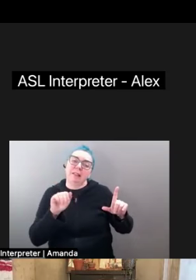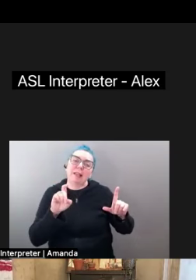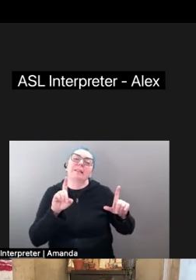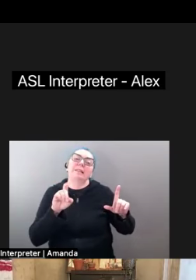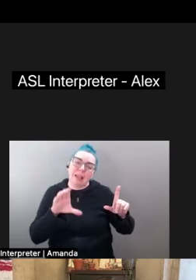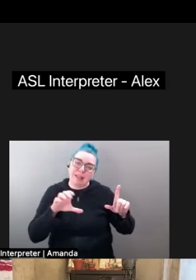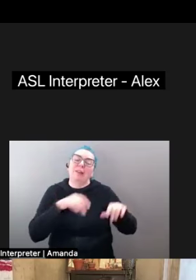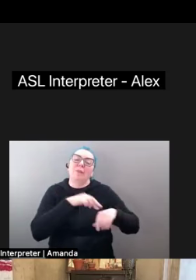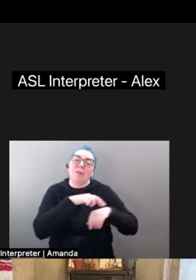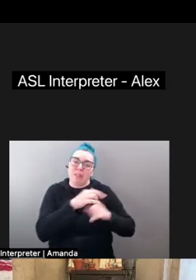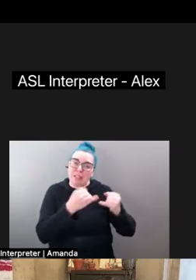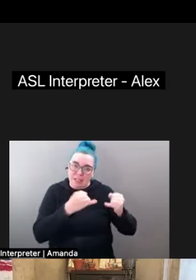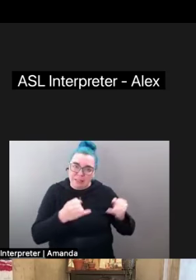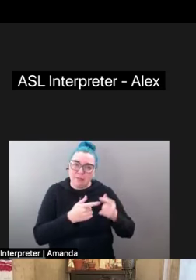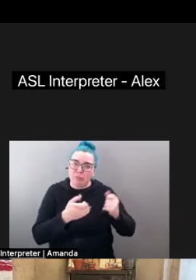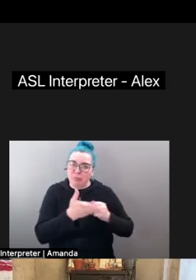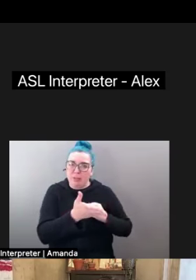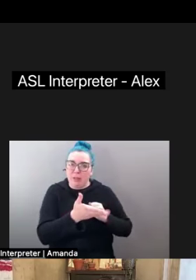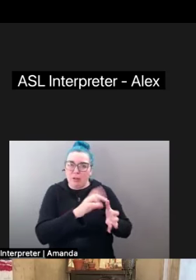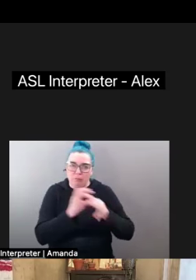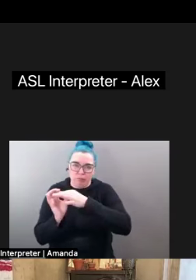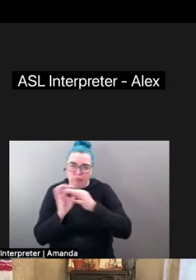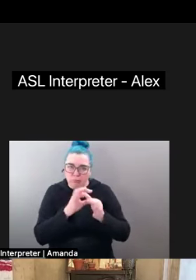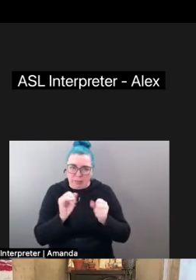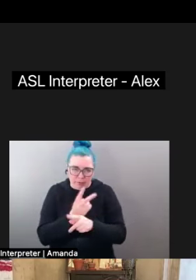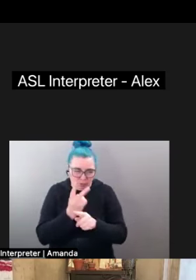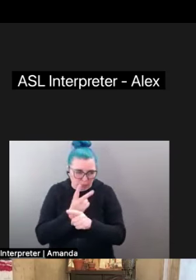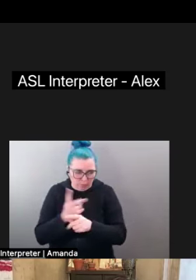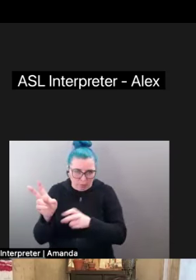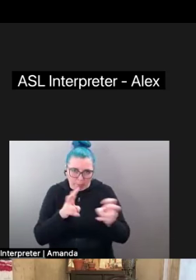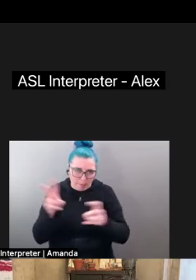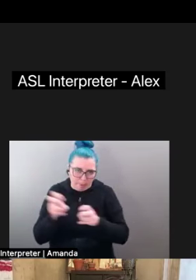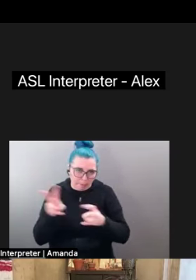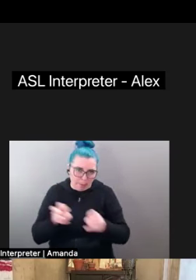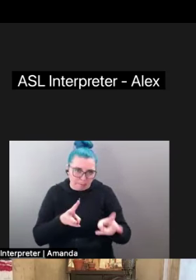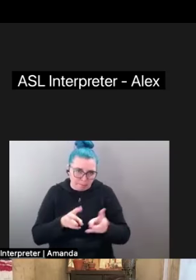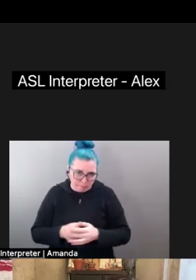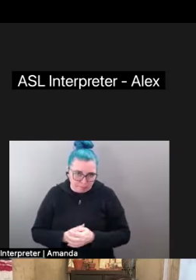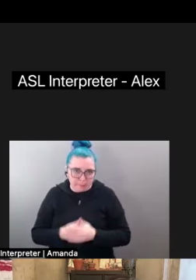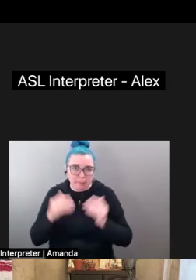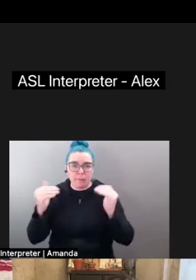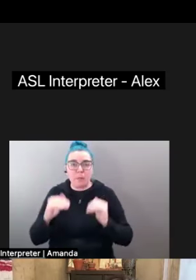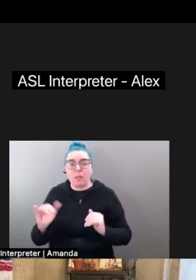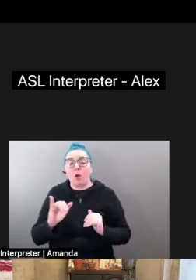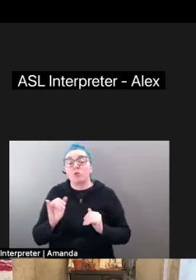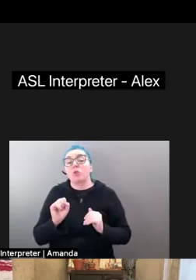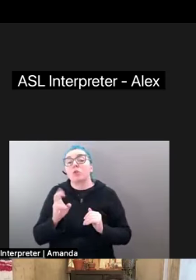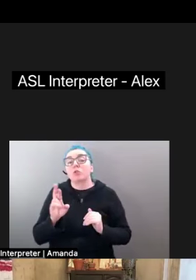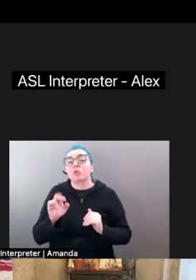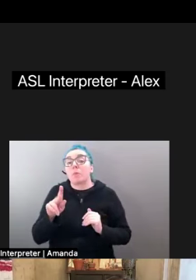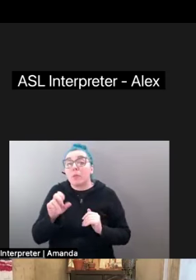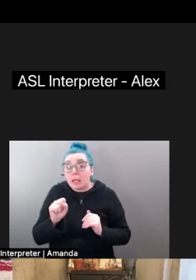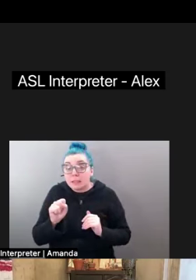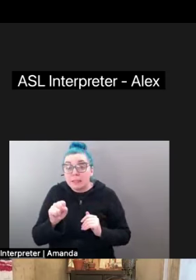There's also a surplus or deficit section where you can add adjustments. So if you had any interfund transfers, they can go